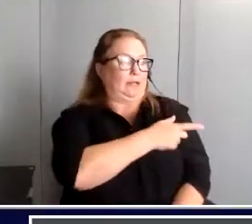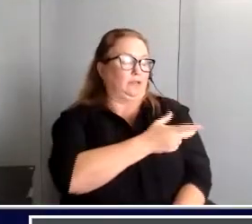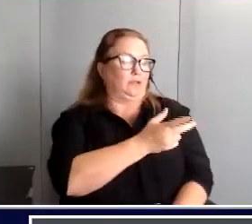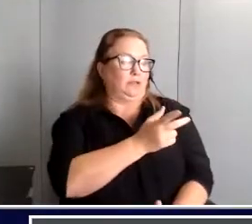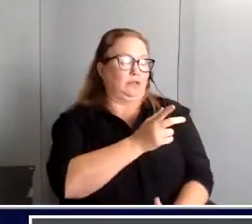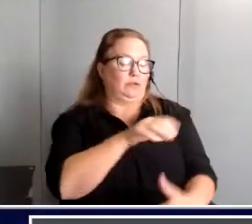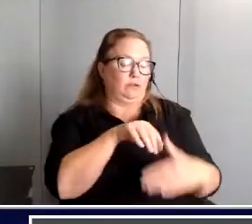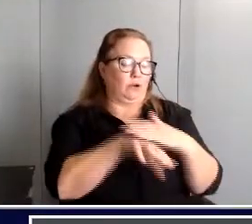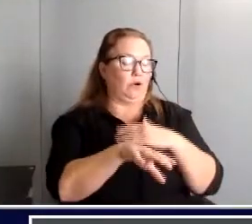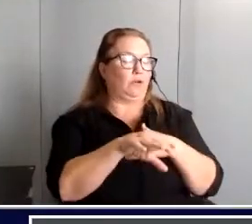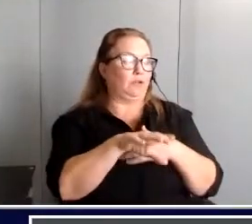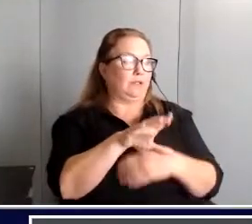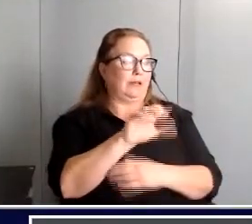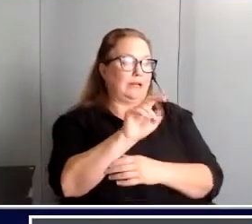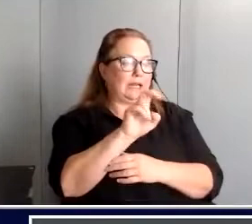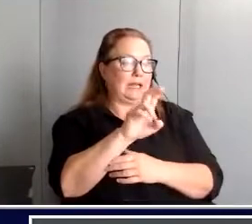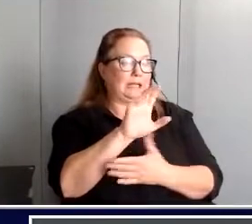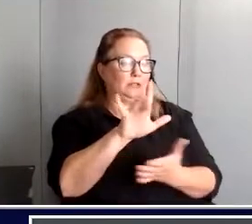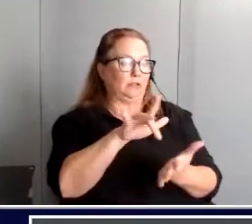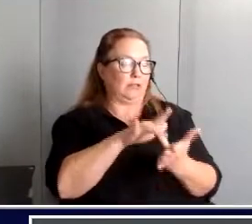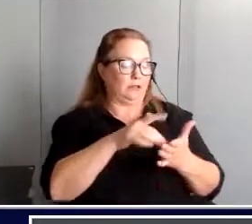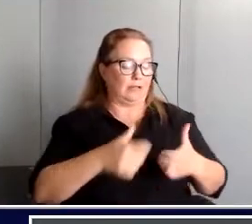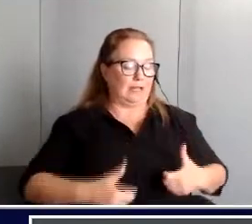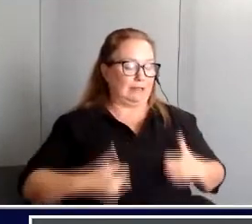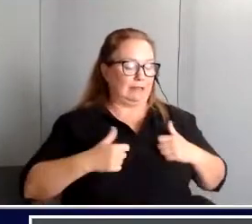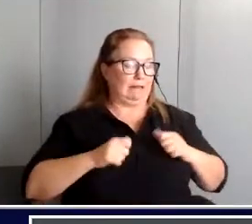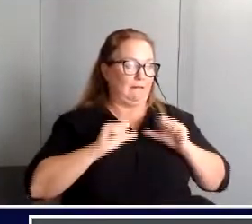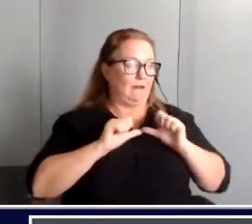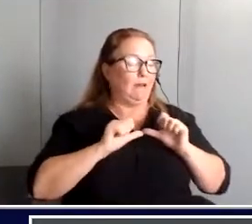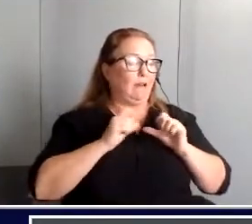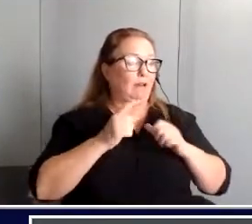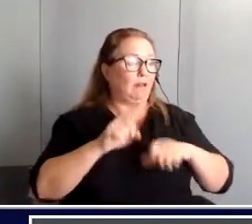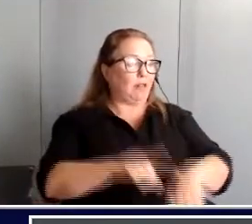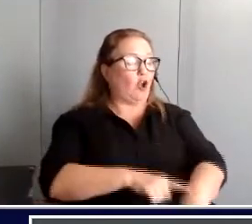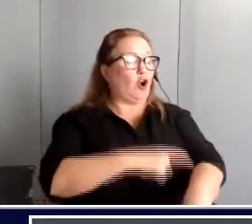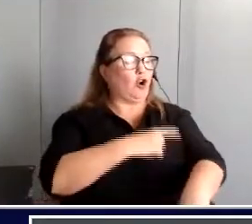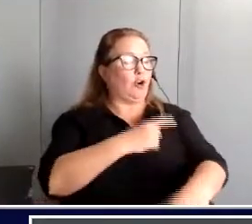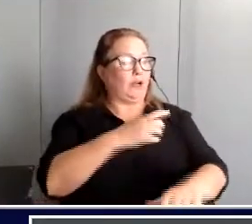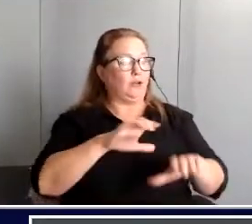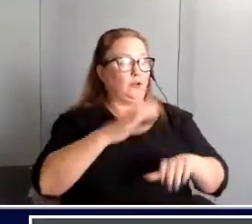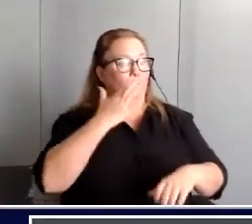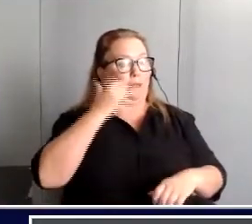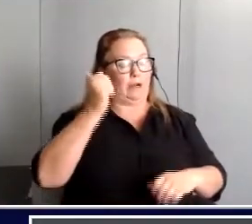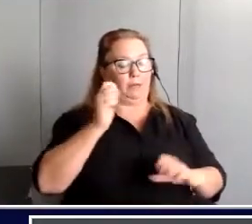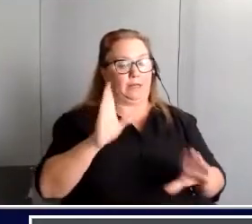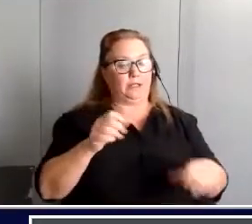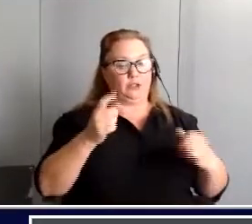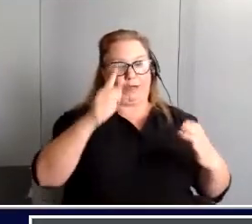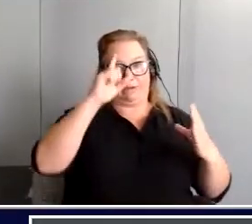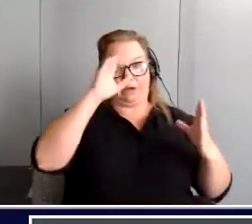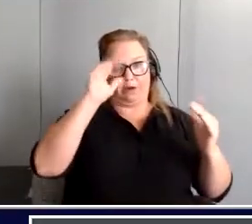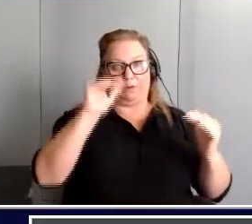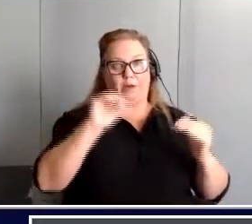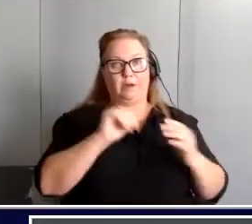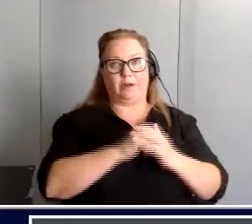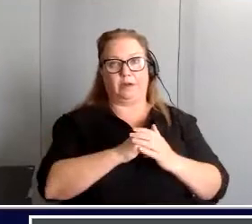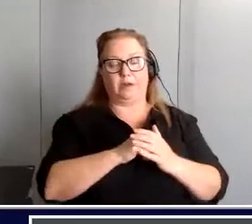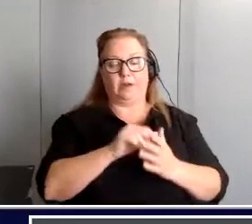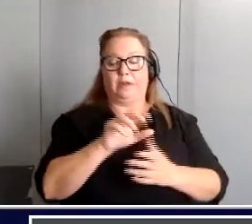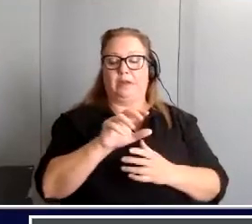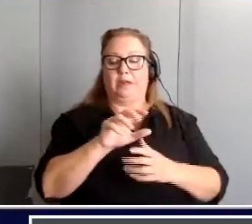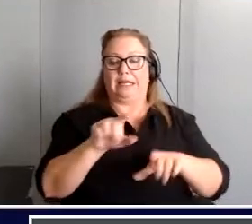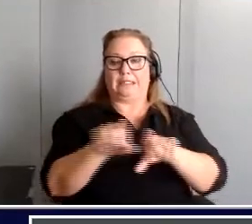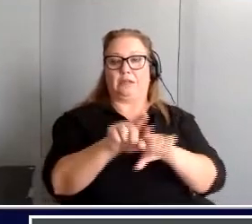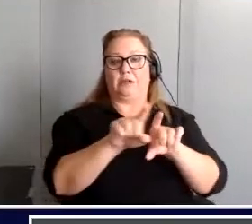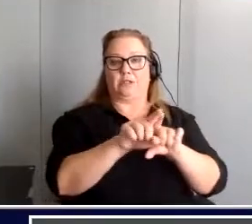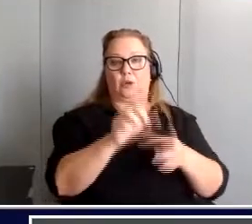cancer centers live longer, do better, because you're getting hope. And here's a hope, to Warren's point, that it's also